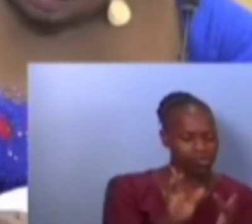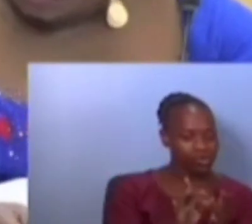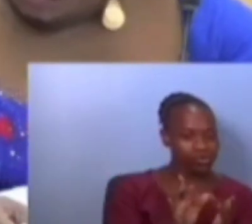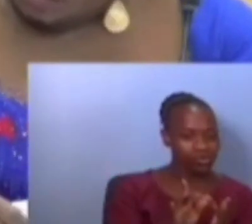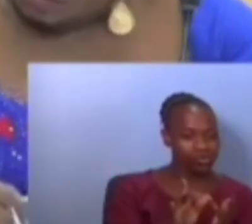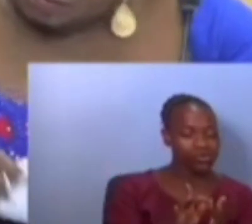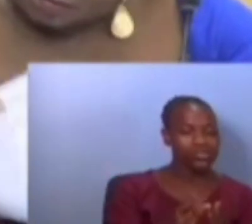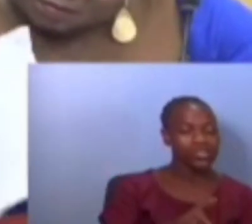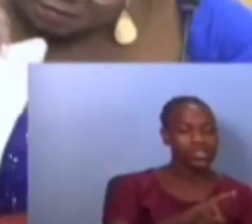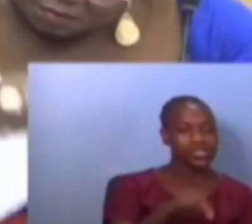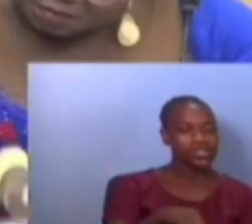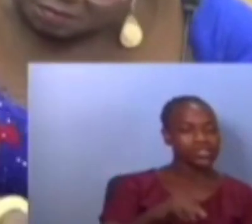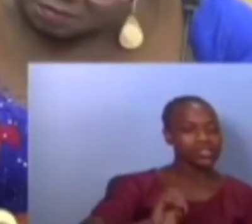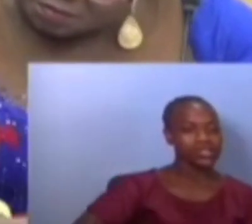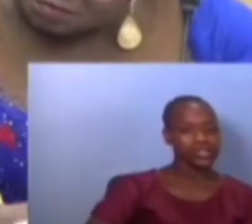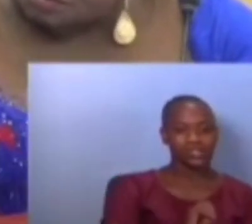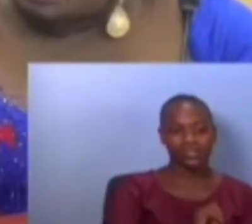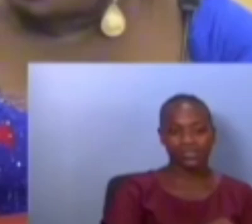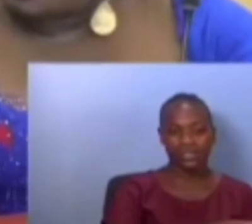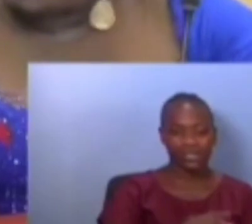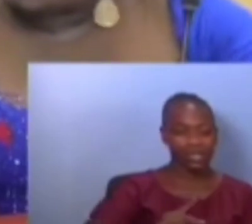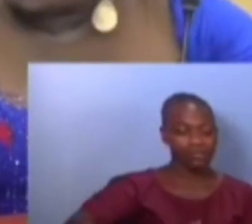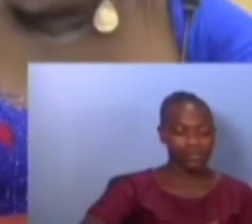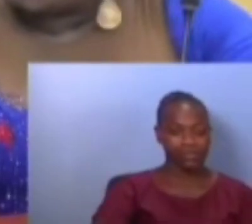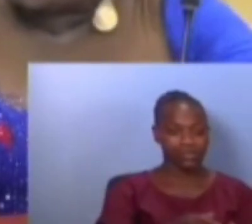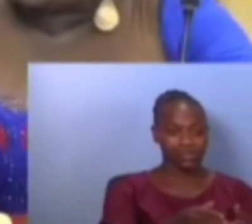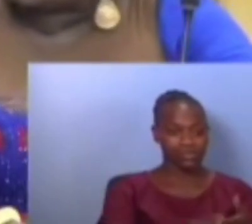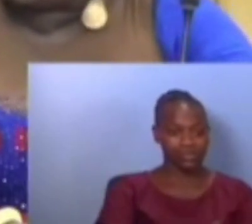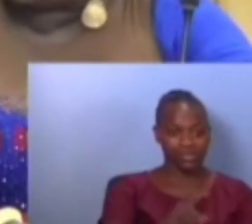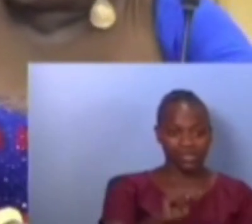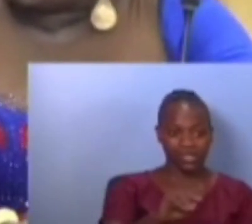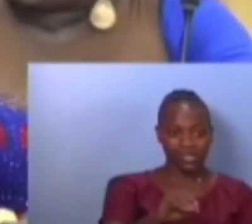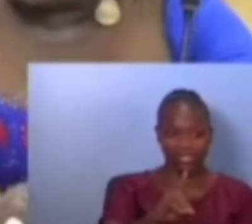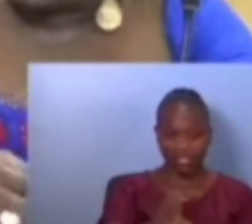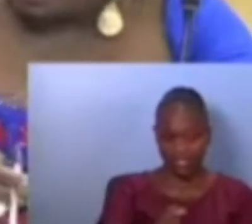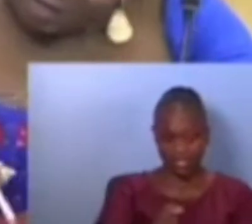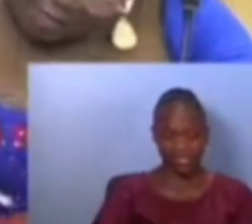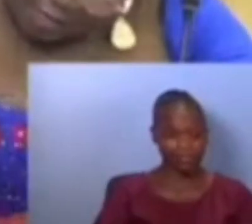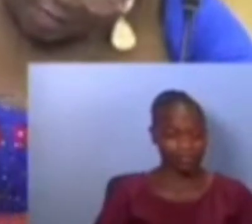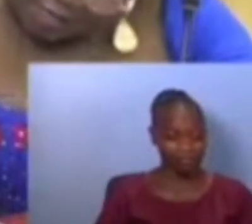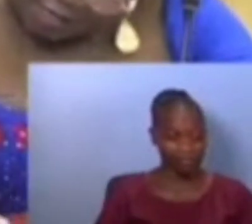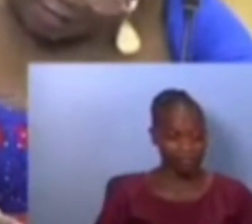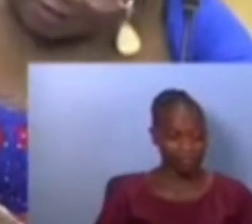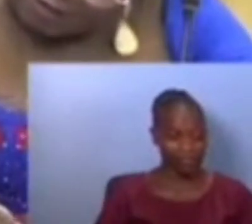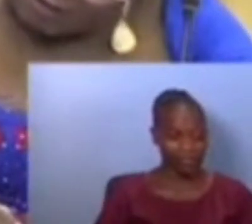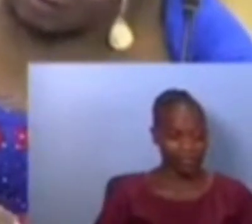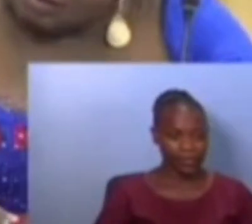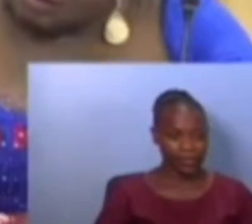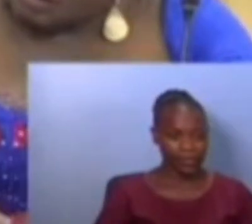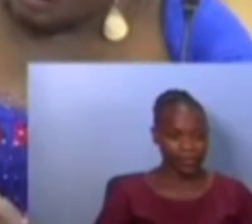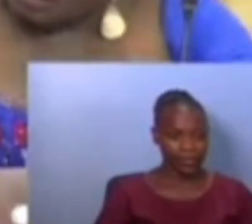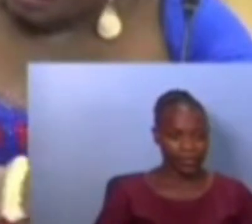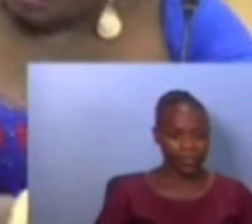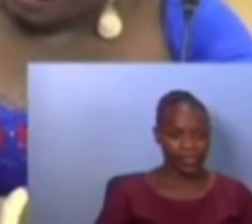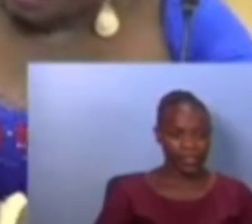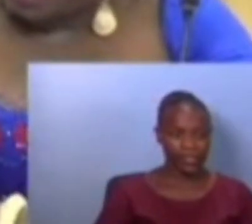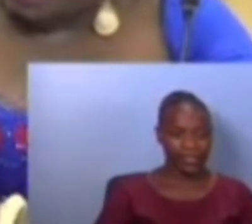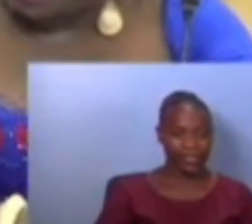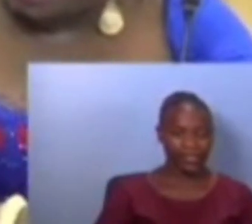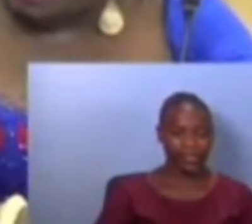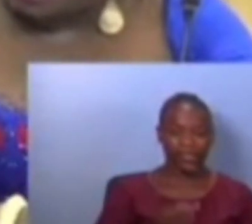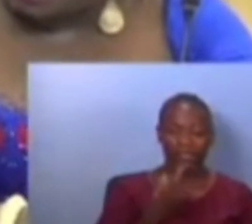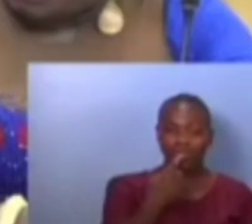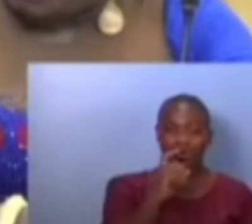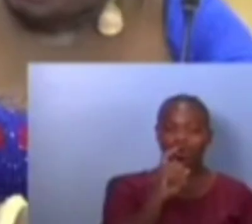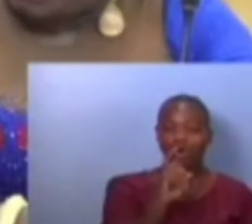with the National Executive and Parliamentary Leadership of National Democratic Congress, mandated the nomination